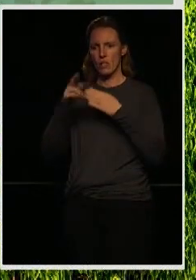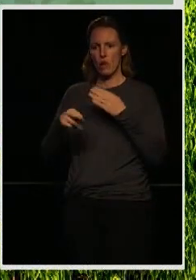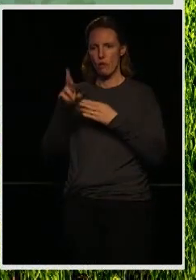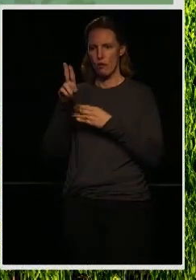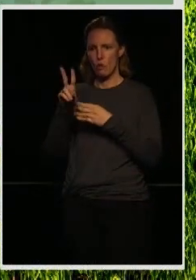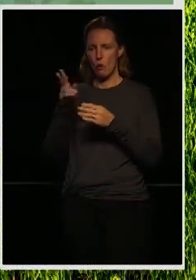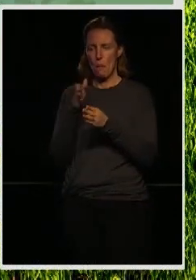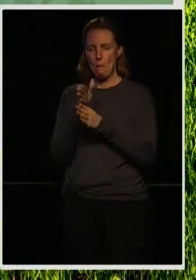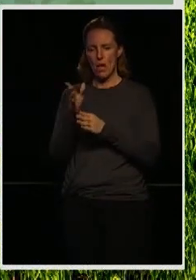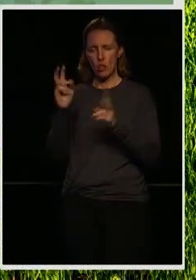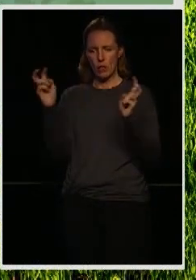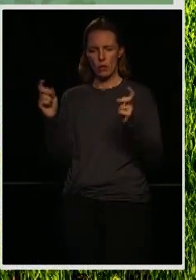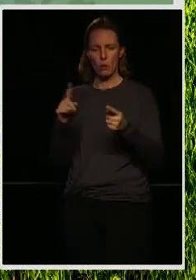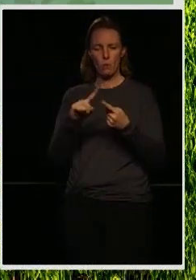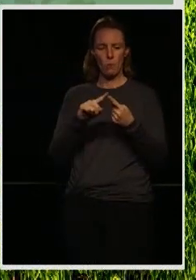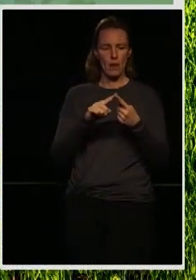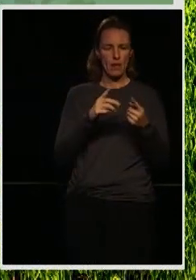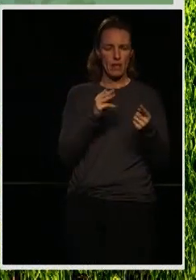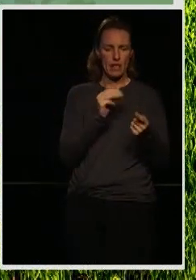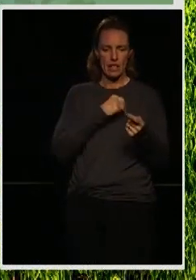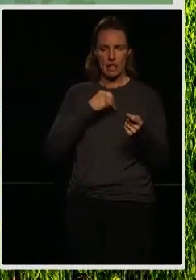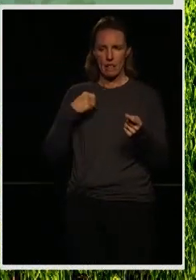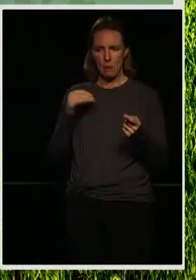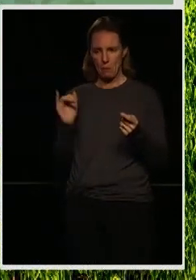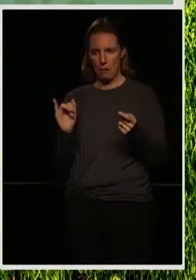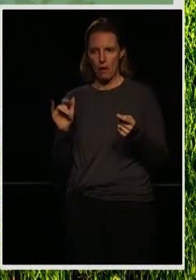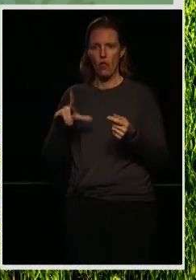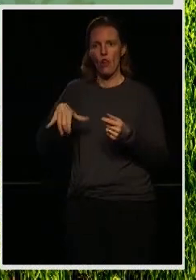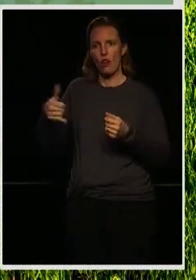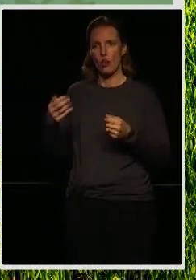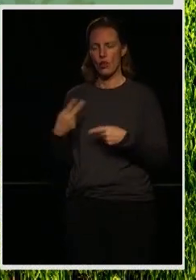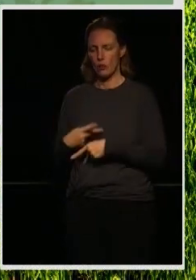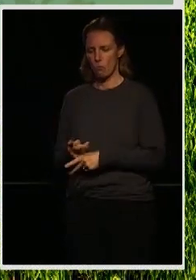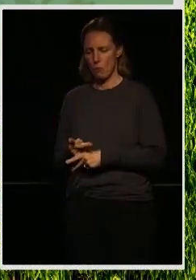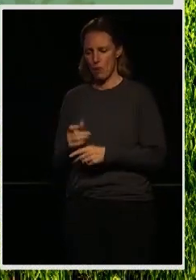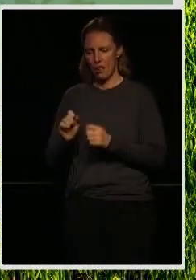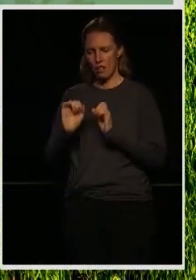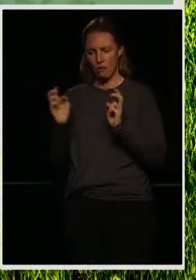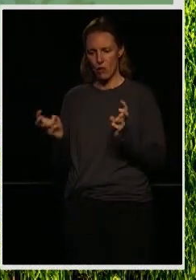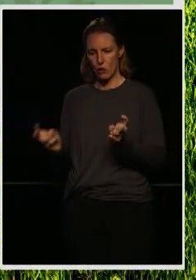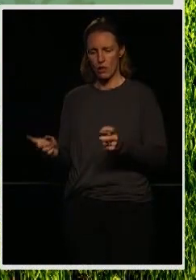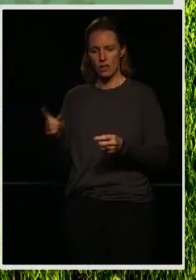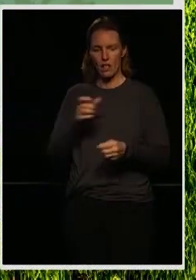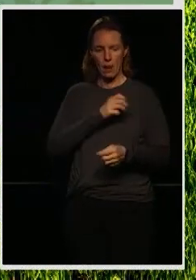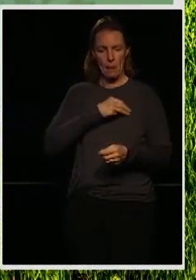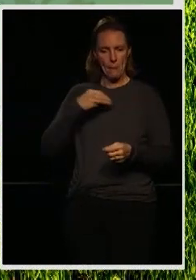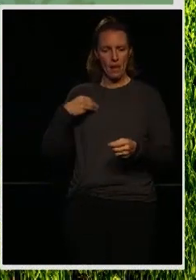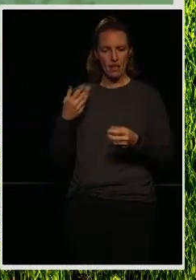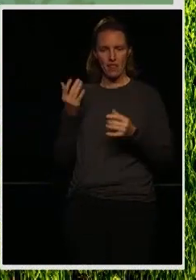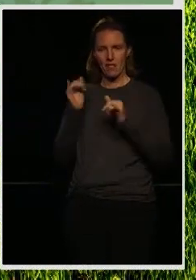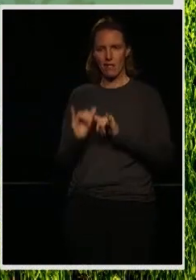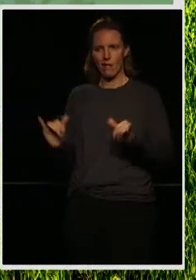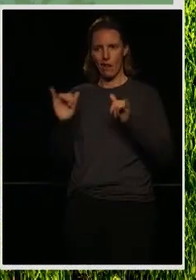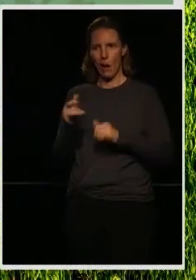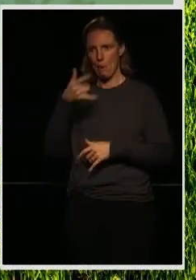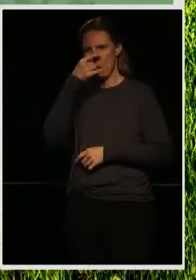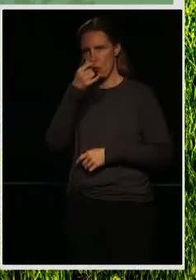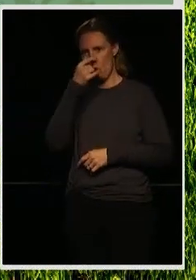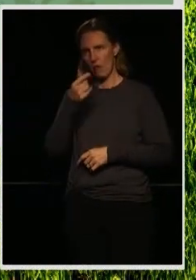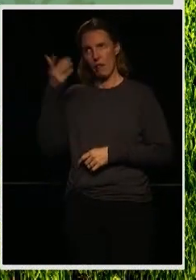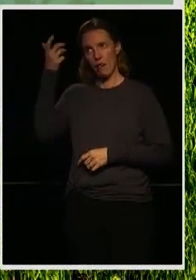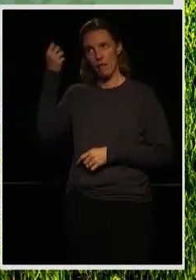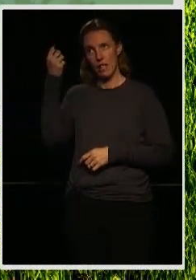issues. So one of those is mastitis, the other is reproductive issues. Mastitis is the common cold of the dairy